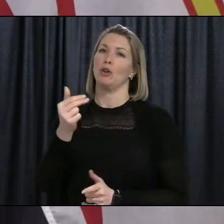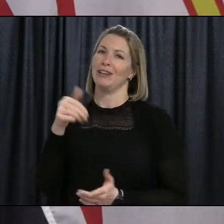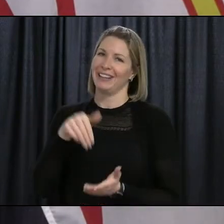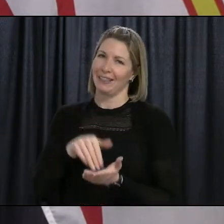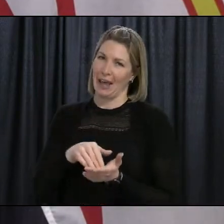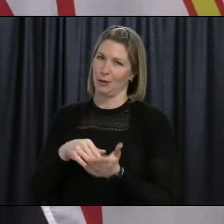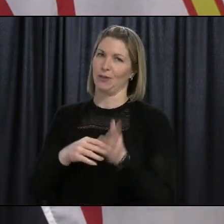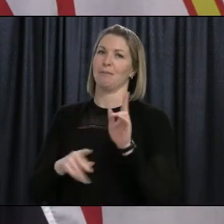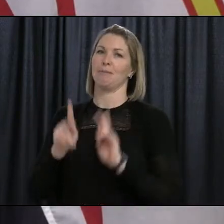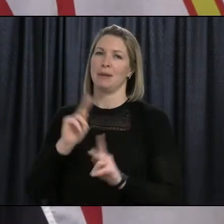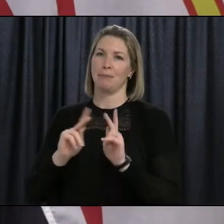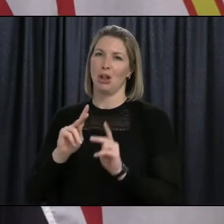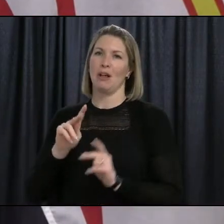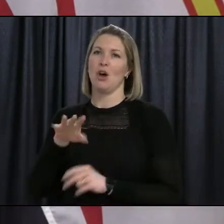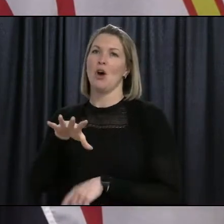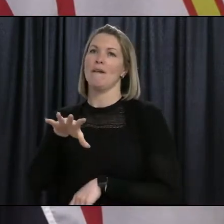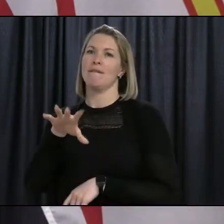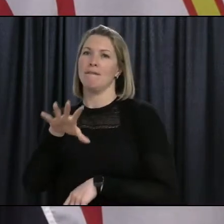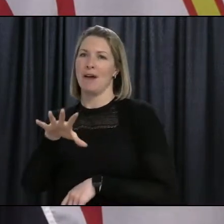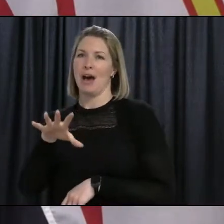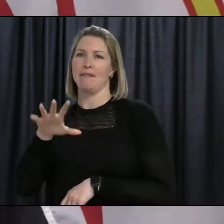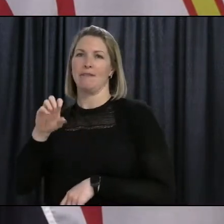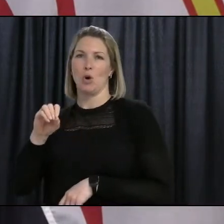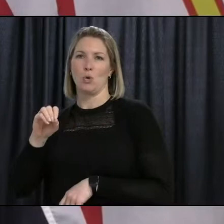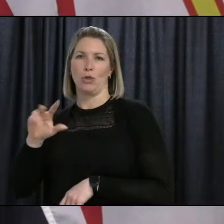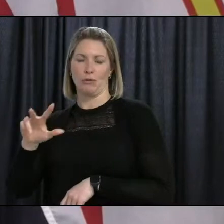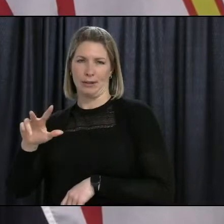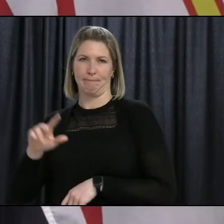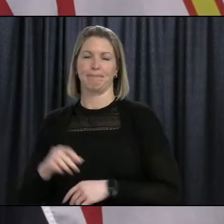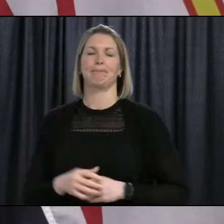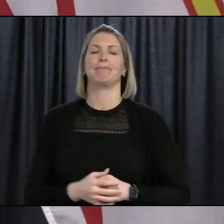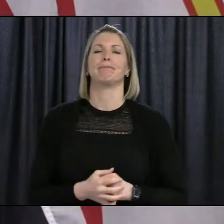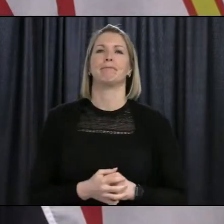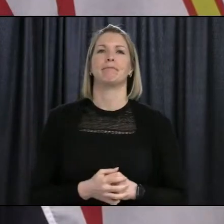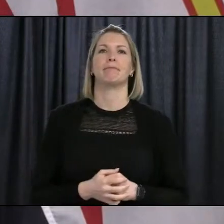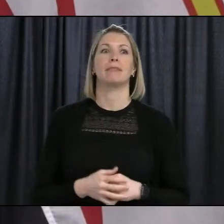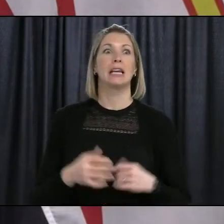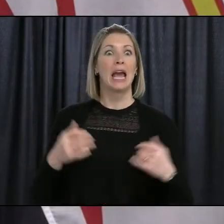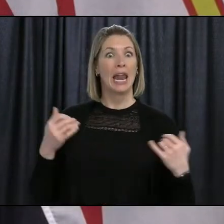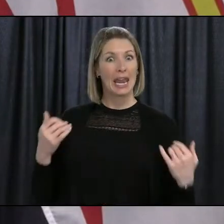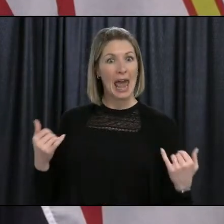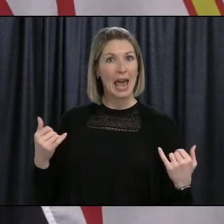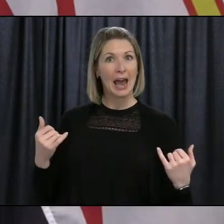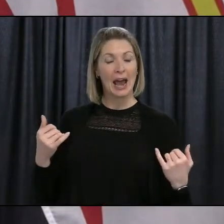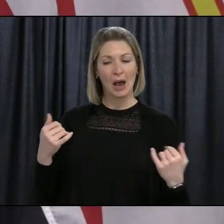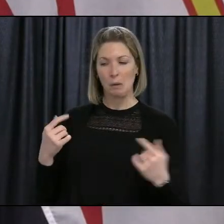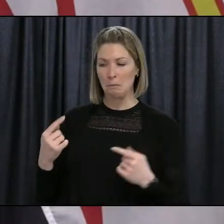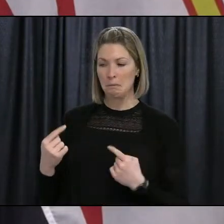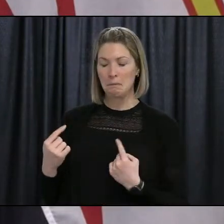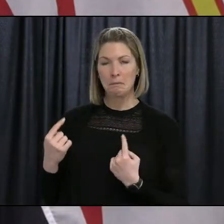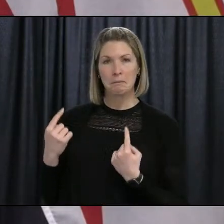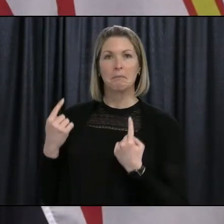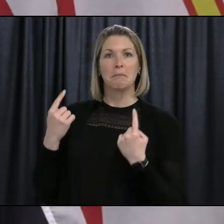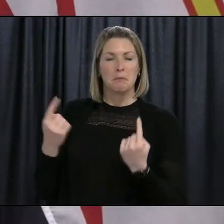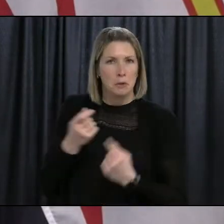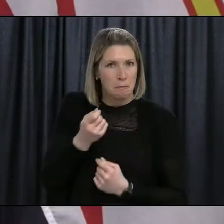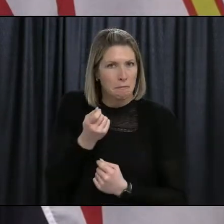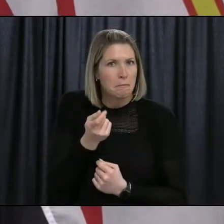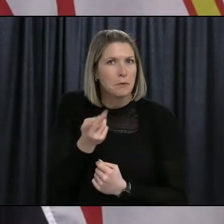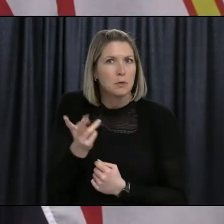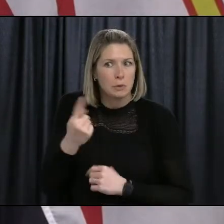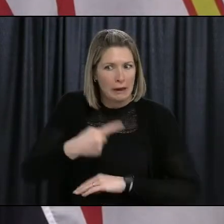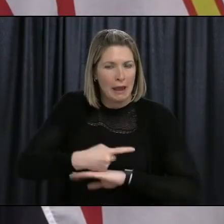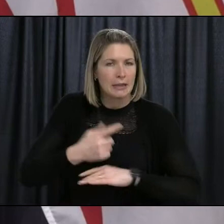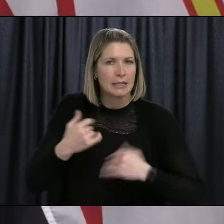113,503 people, sorry. We have had several days in a row with only epidemiologically linked cases,